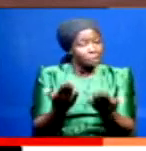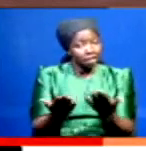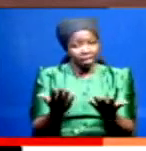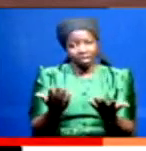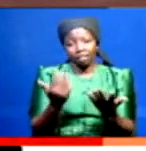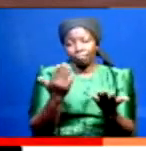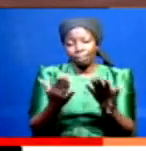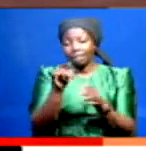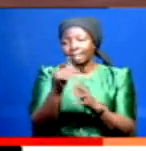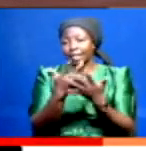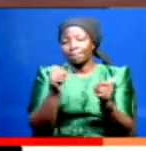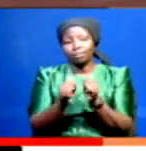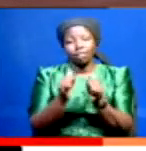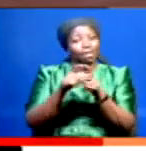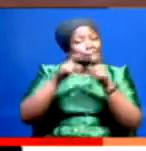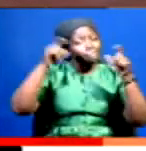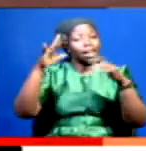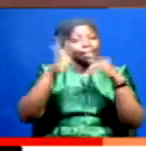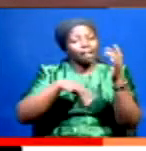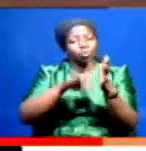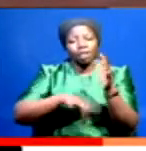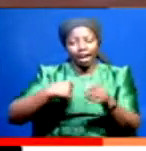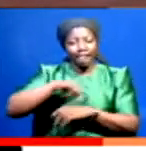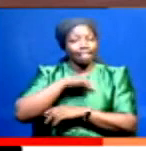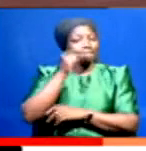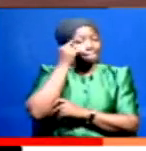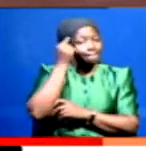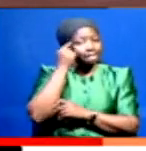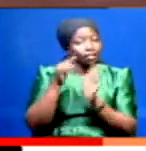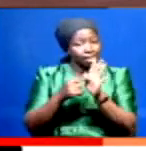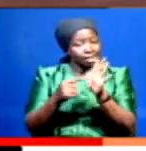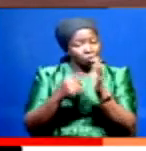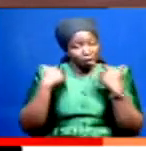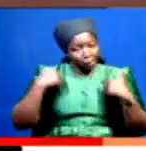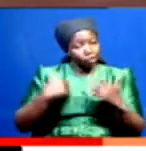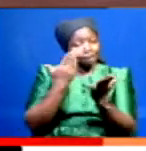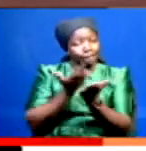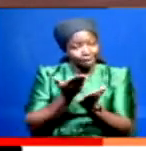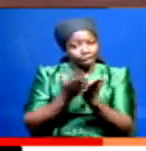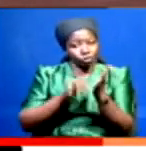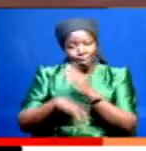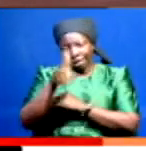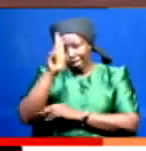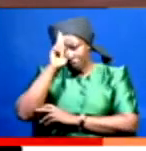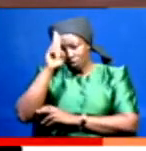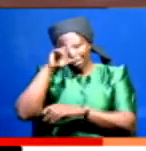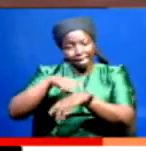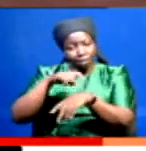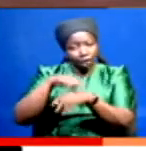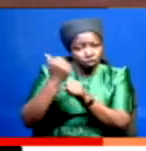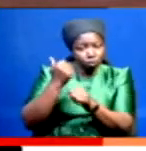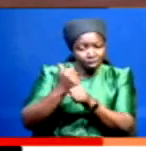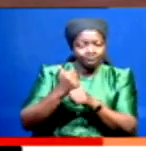something bigger than even what we're thinking about. For mm-hmm example, I would suggest our security agencies, you know, when they're doing the post-mortem